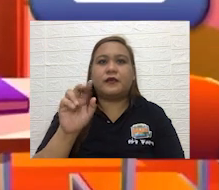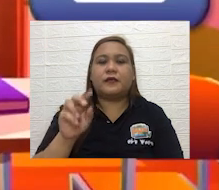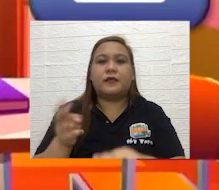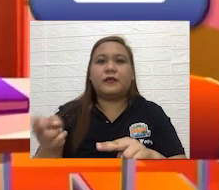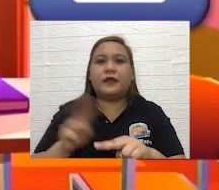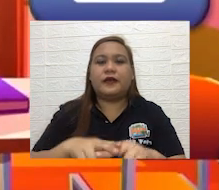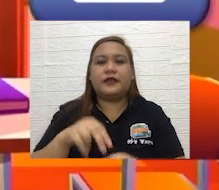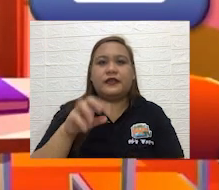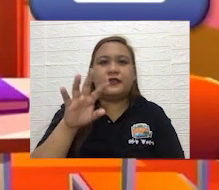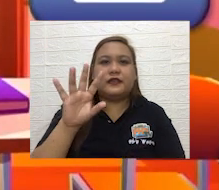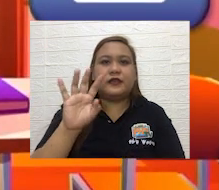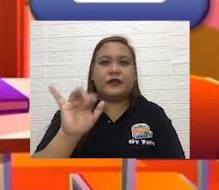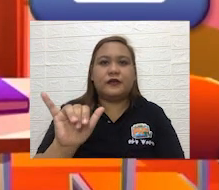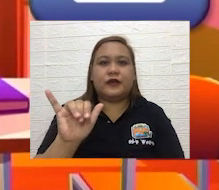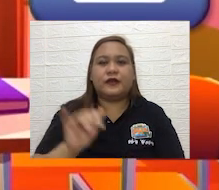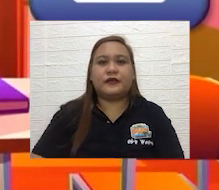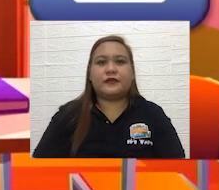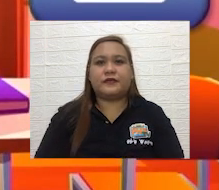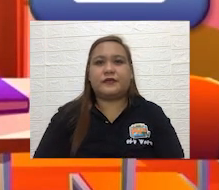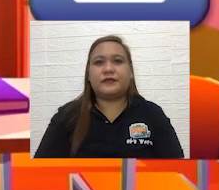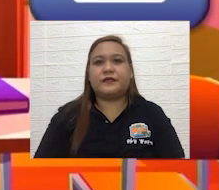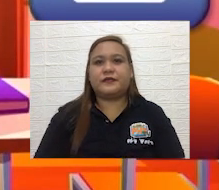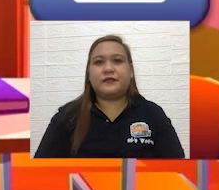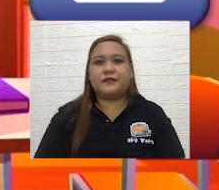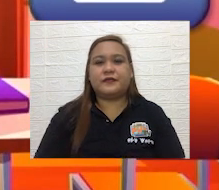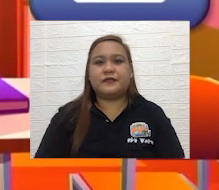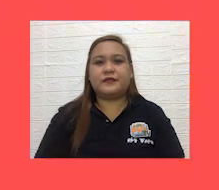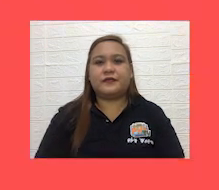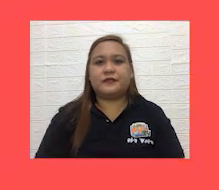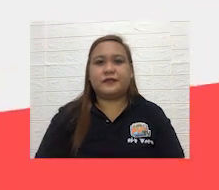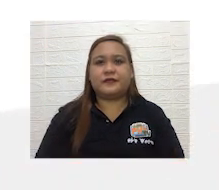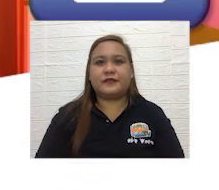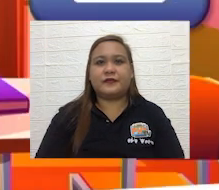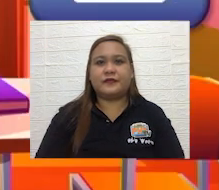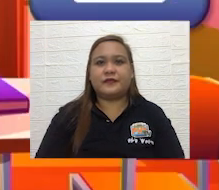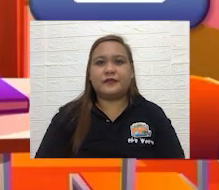Great job! I hope you got them all correctly.